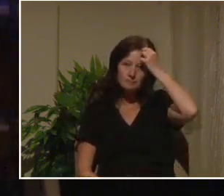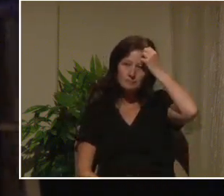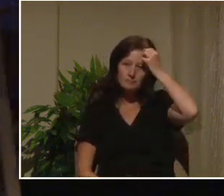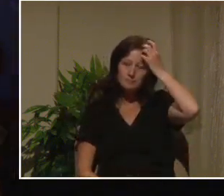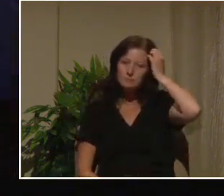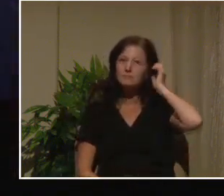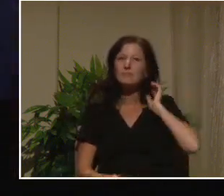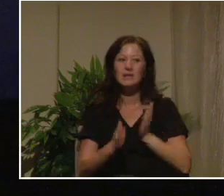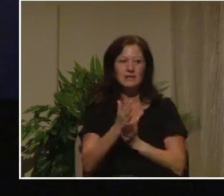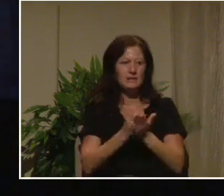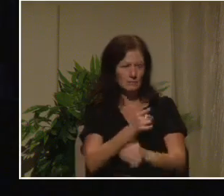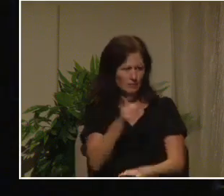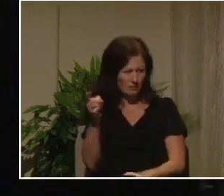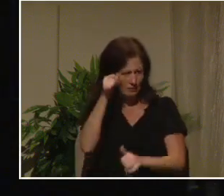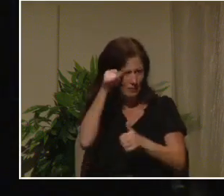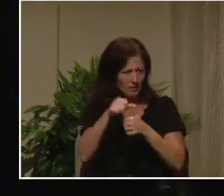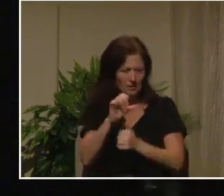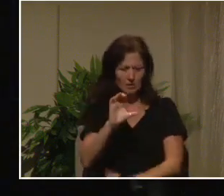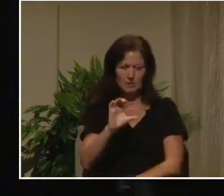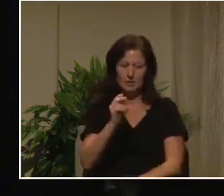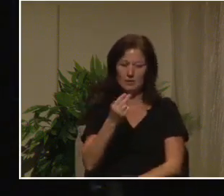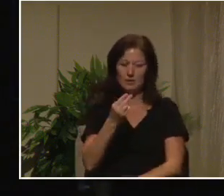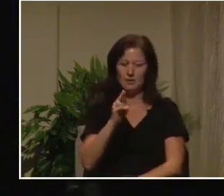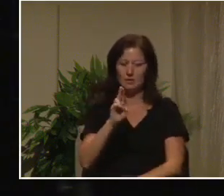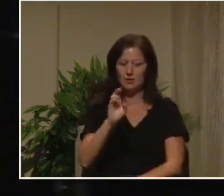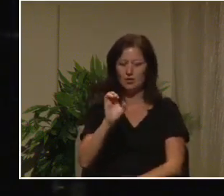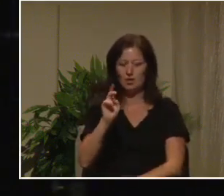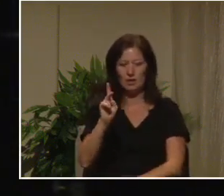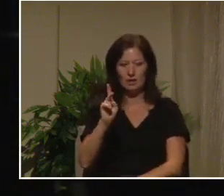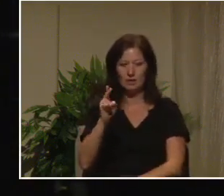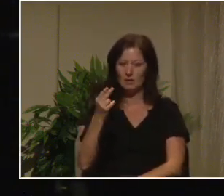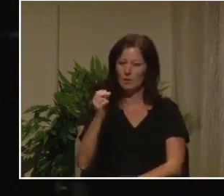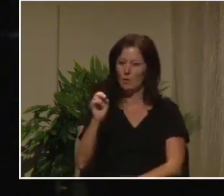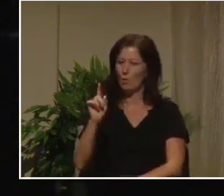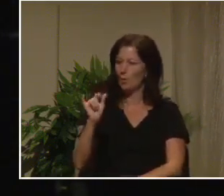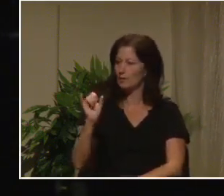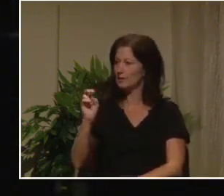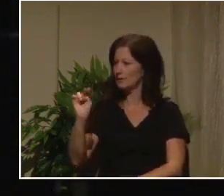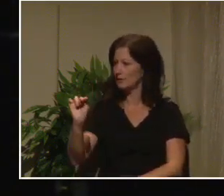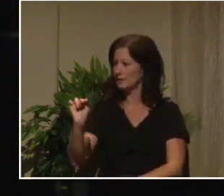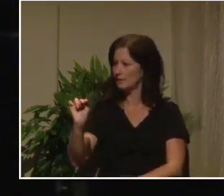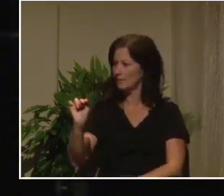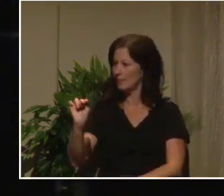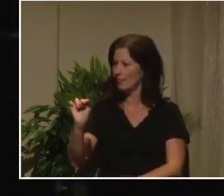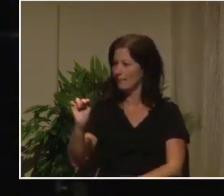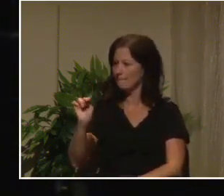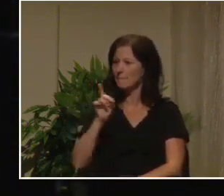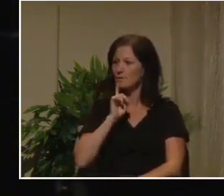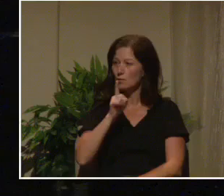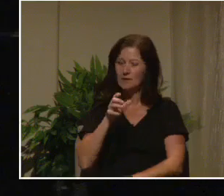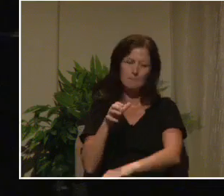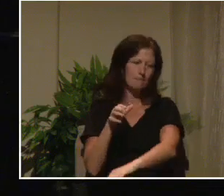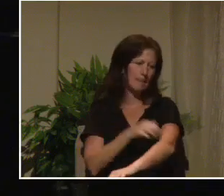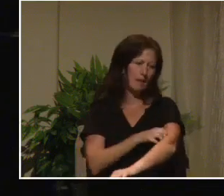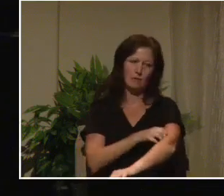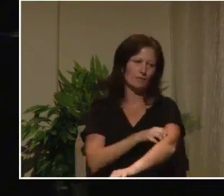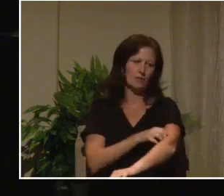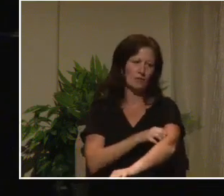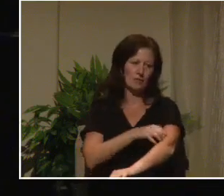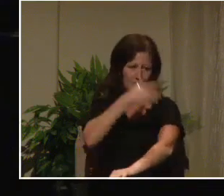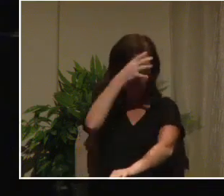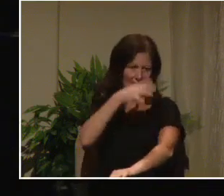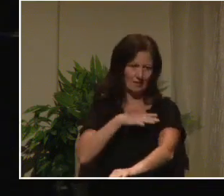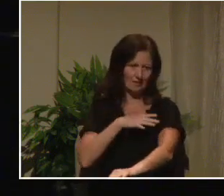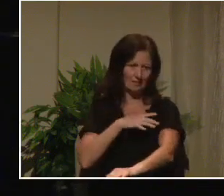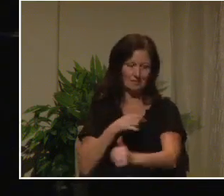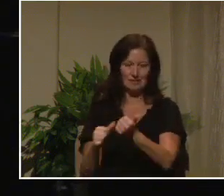Colson. Some of you remember Chuck Colson, this very powerful figure in the Nixon administration, Nixon's hatchet man. He could